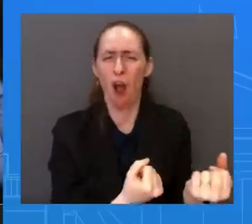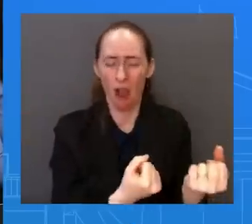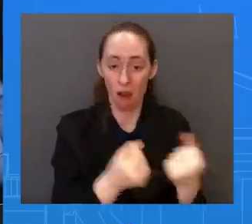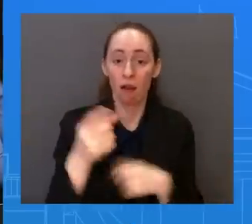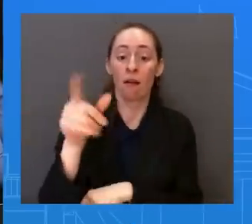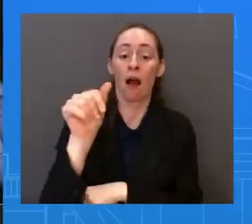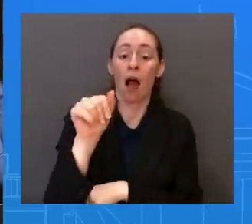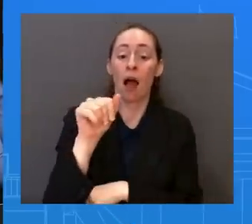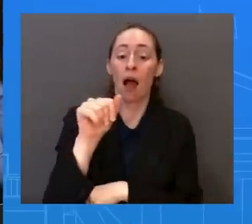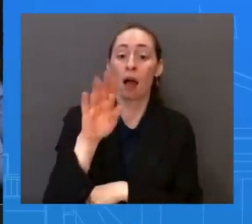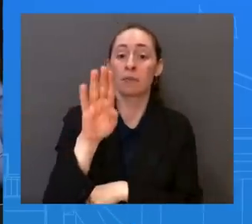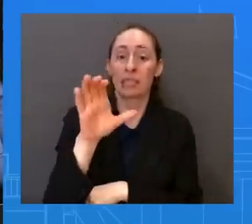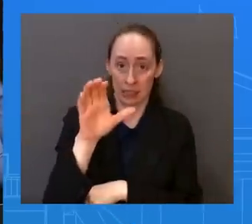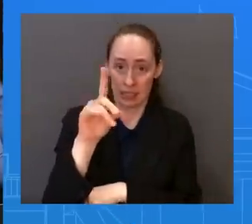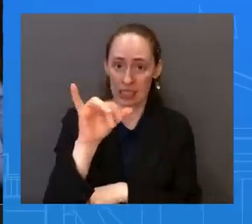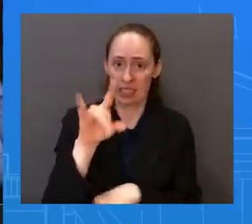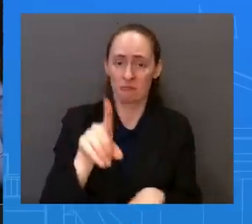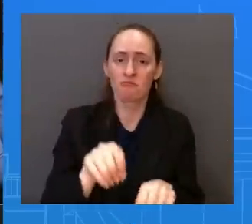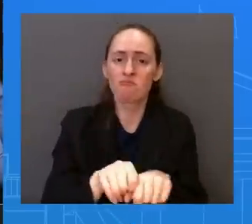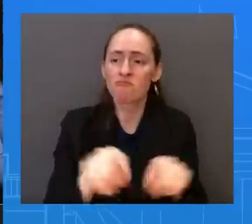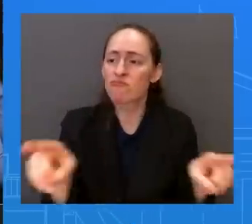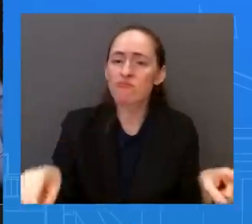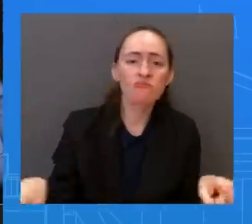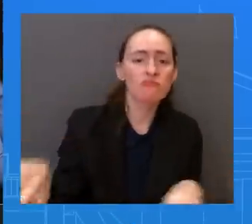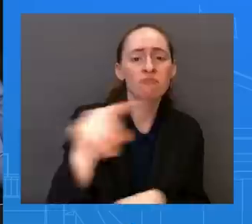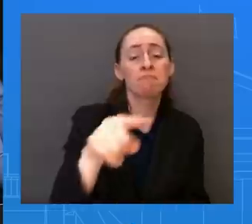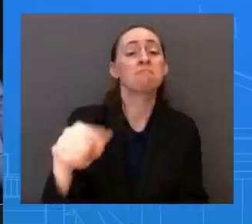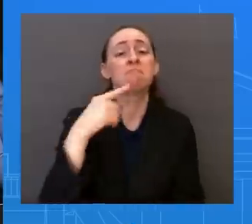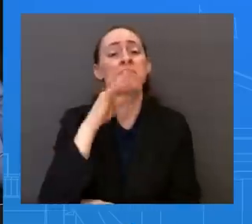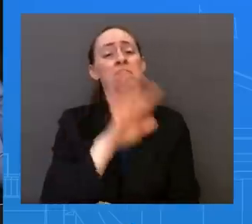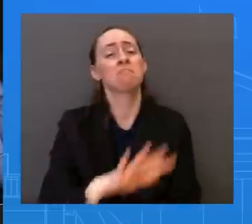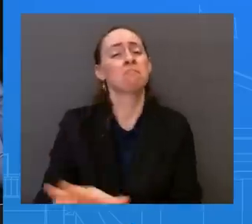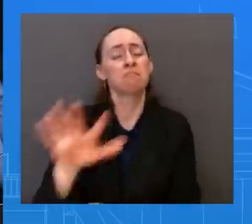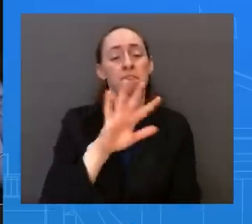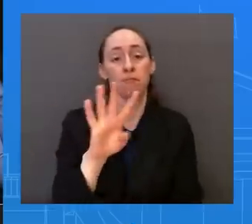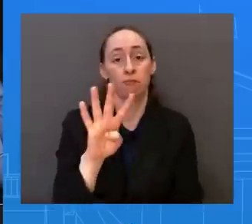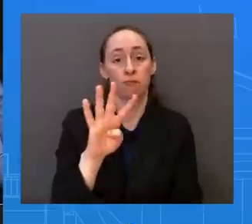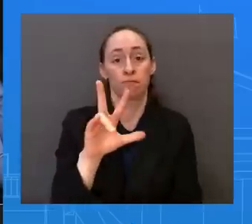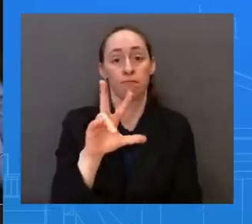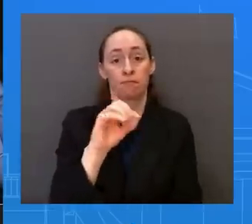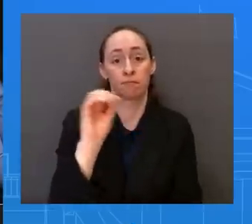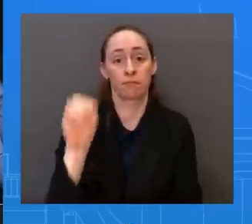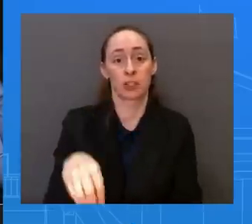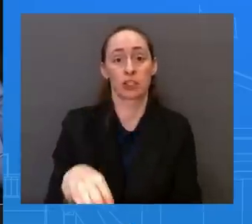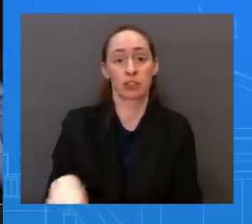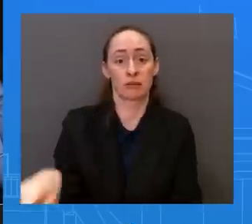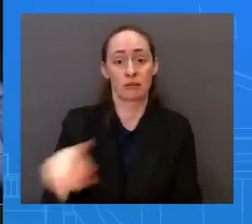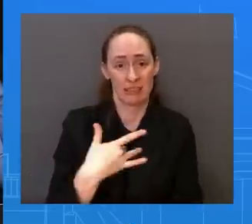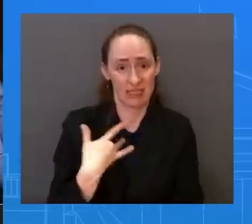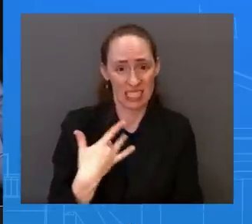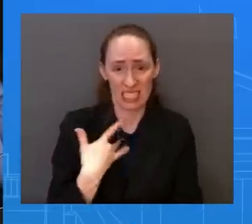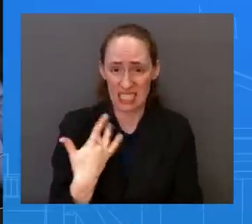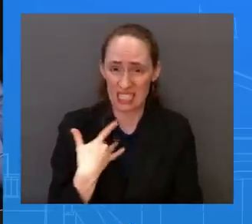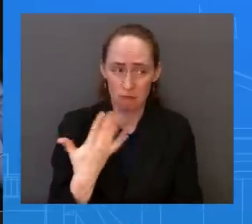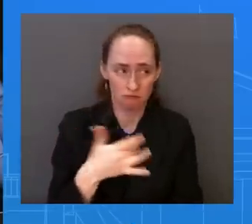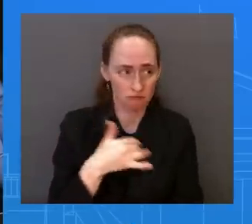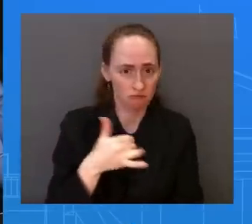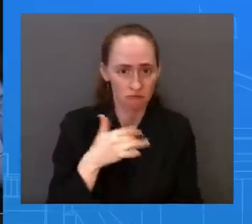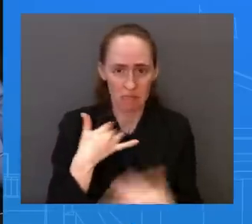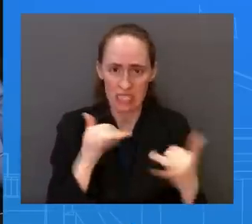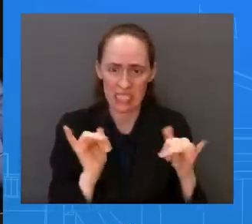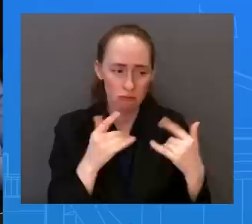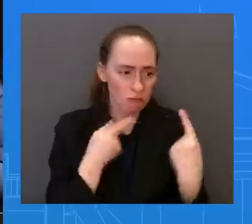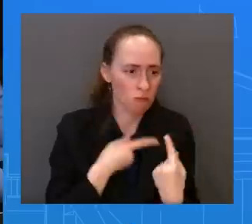they're worse off financially now than before this president took office. How do you explain the disconnect there of why